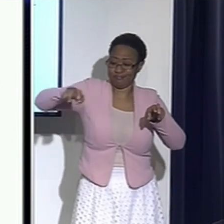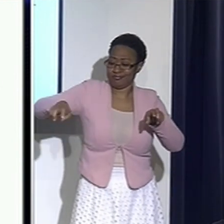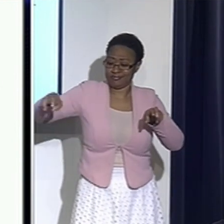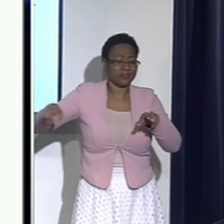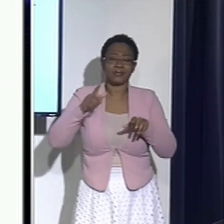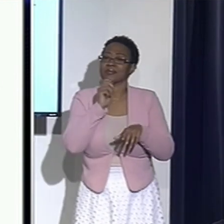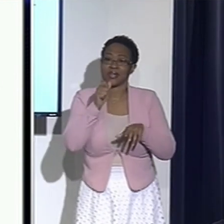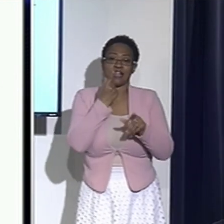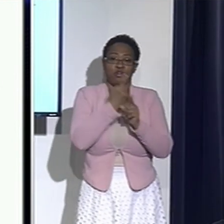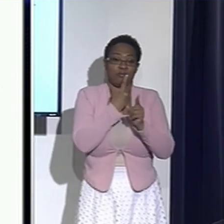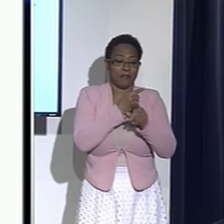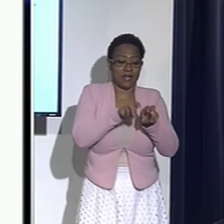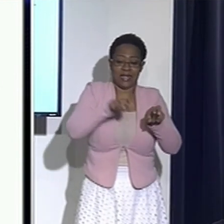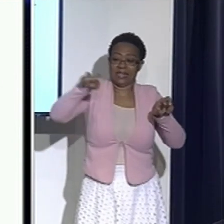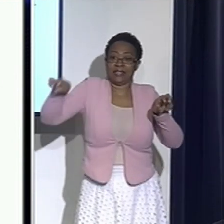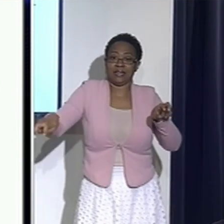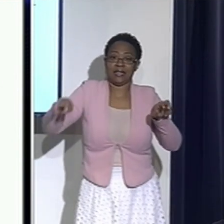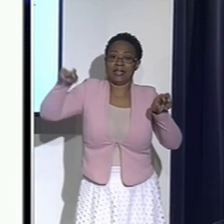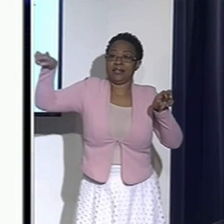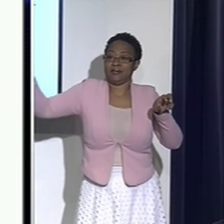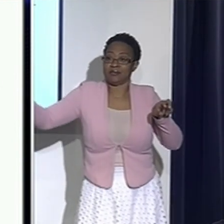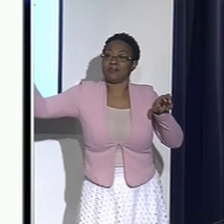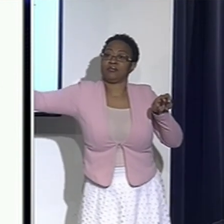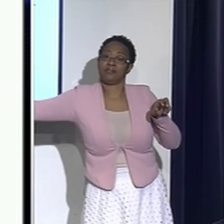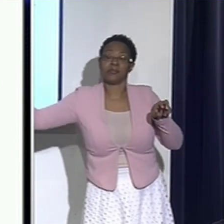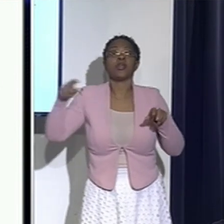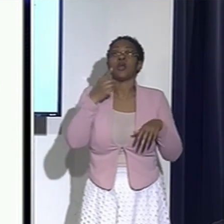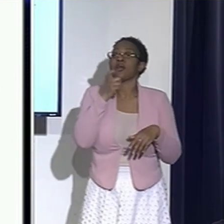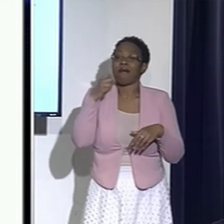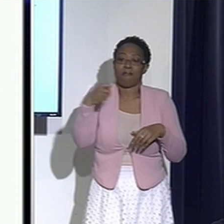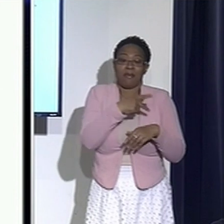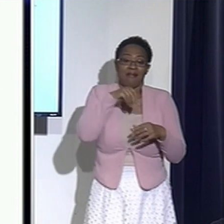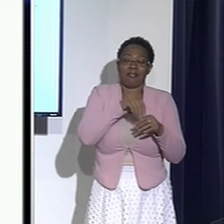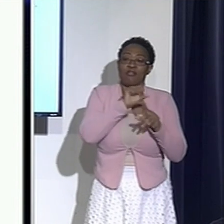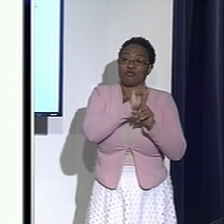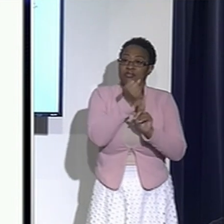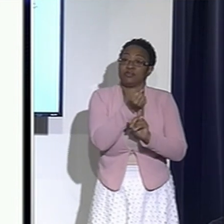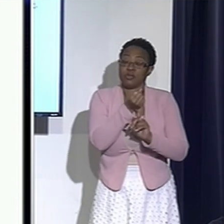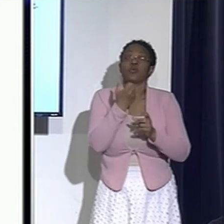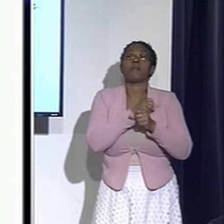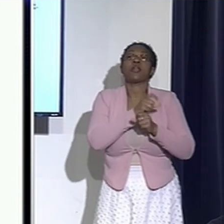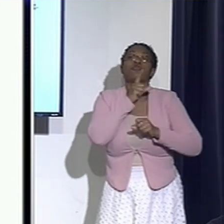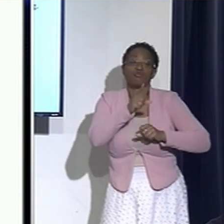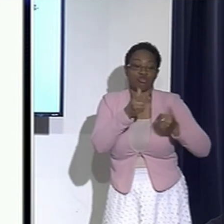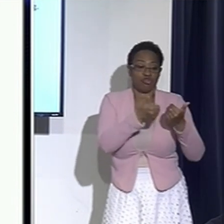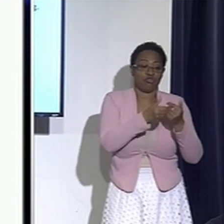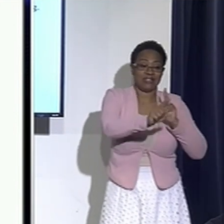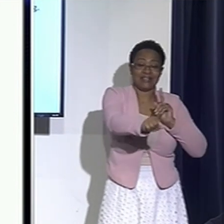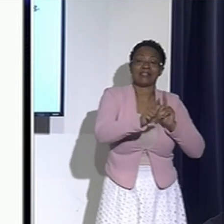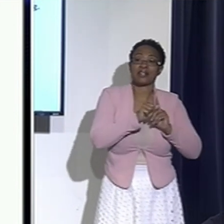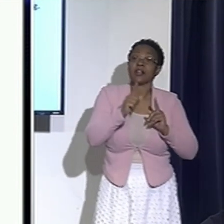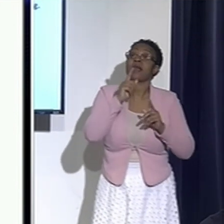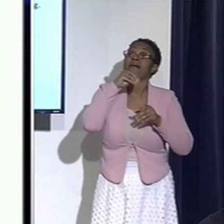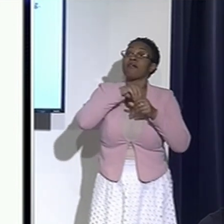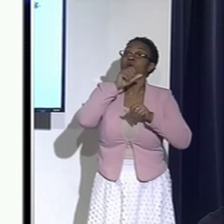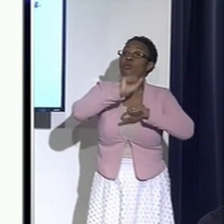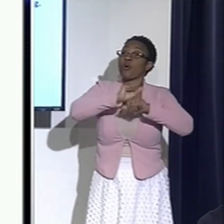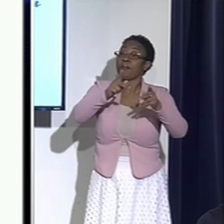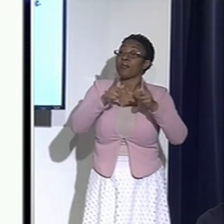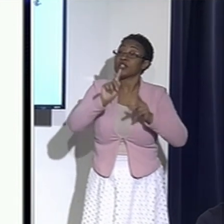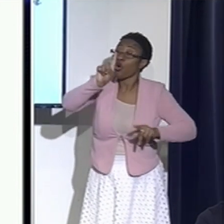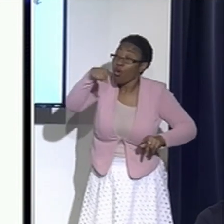have proper spacing, we're not bringing anybody back in those settings. And so we're going to bring people back to a workplace only